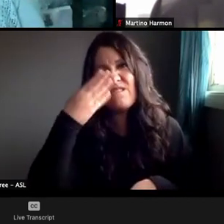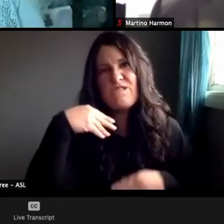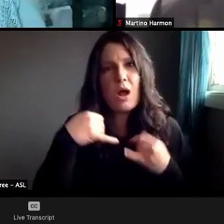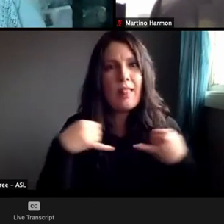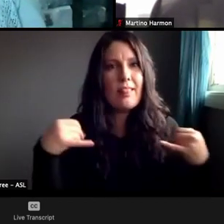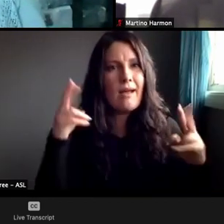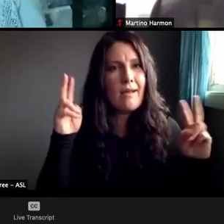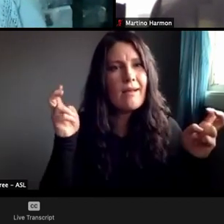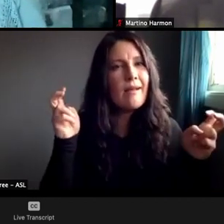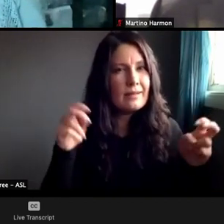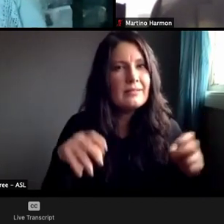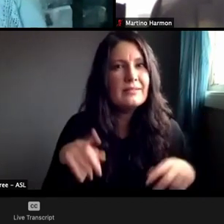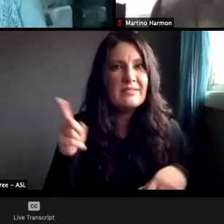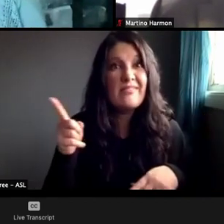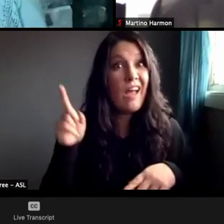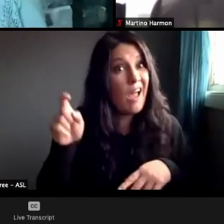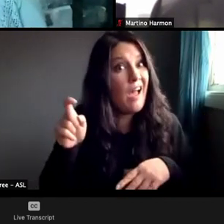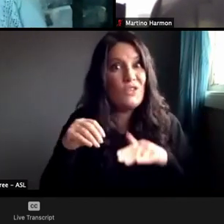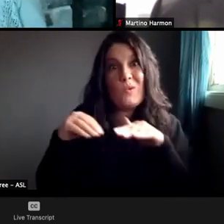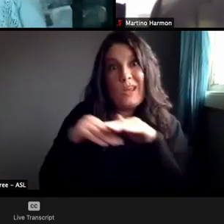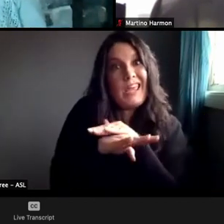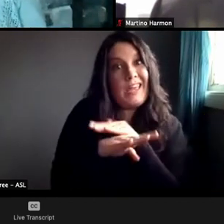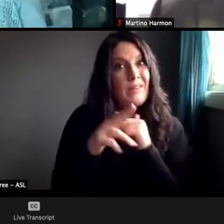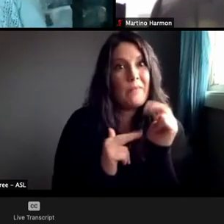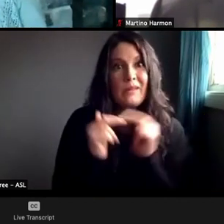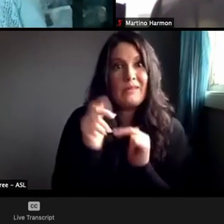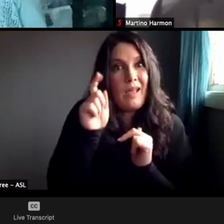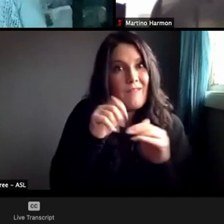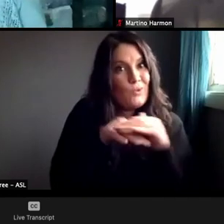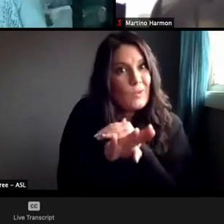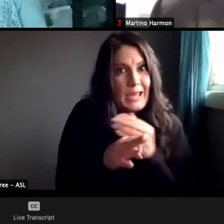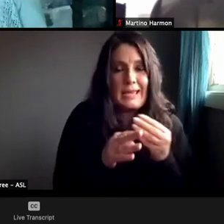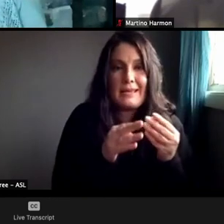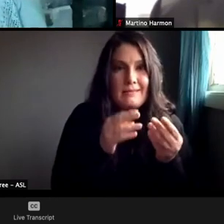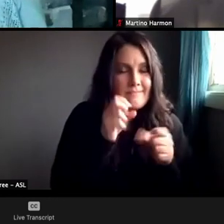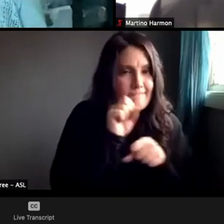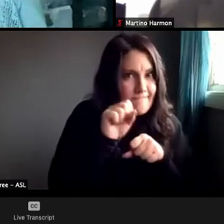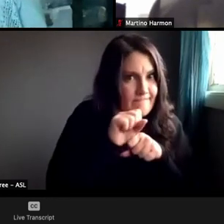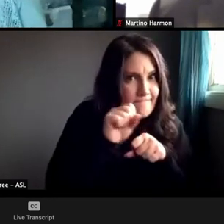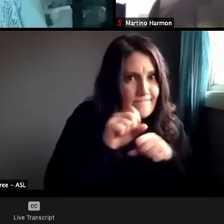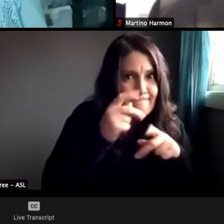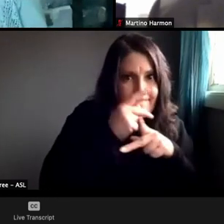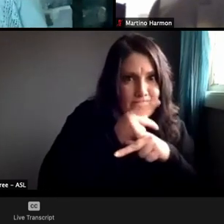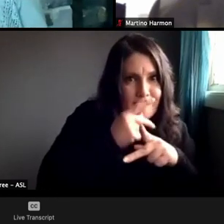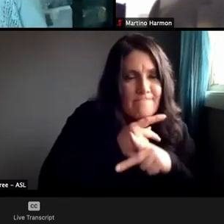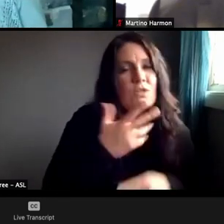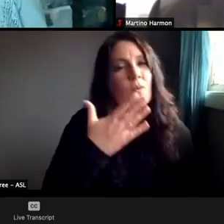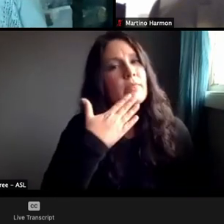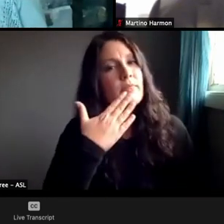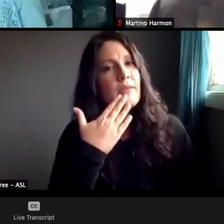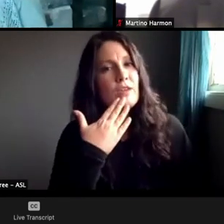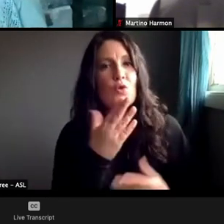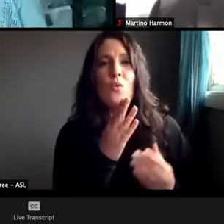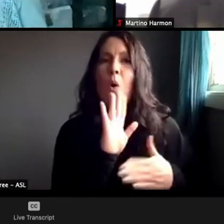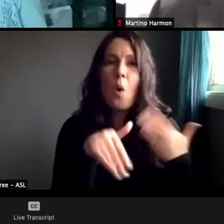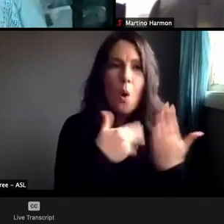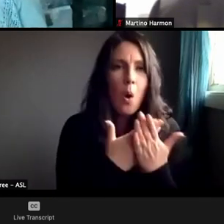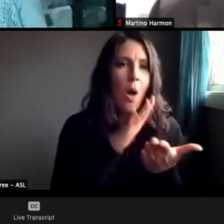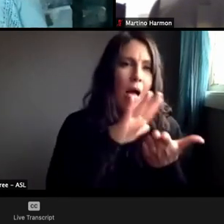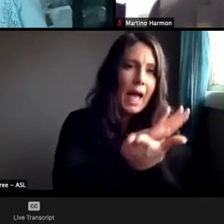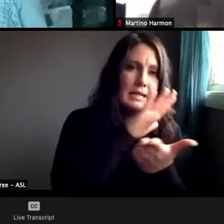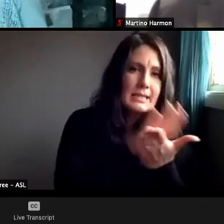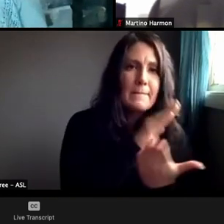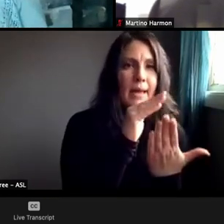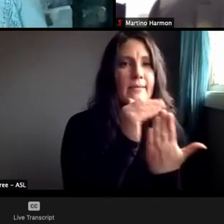hardware type issues as well. So another special thank you to another group, in addition to the entire academic portfolio and the student